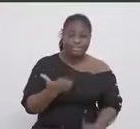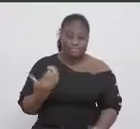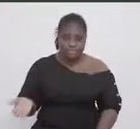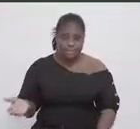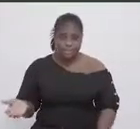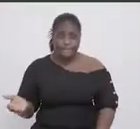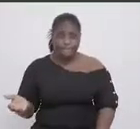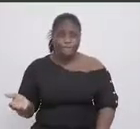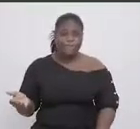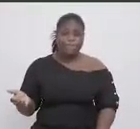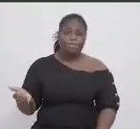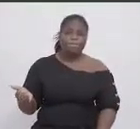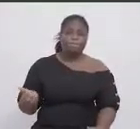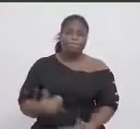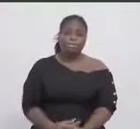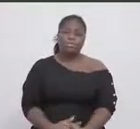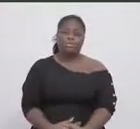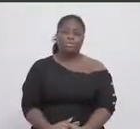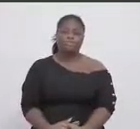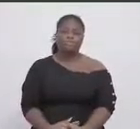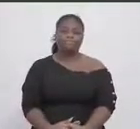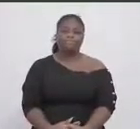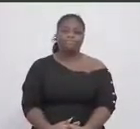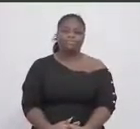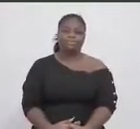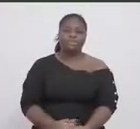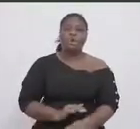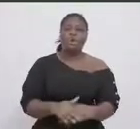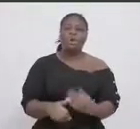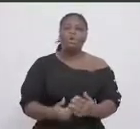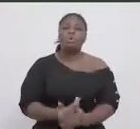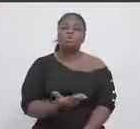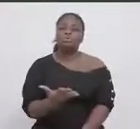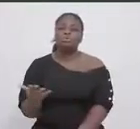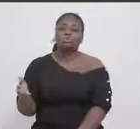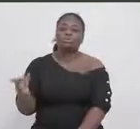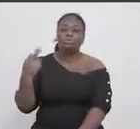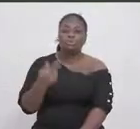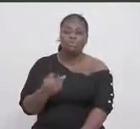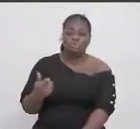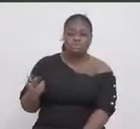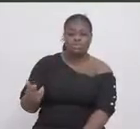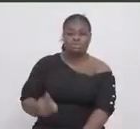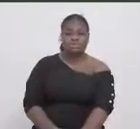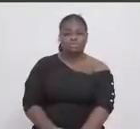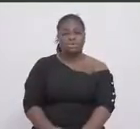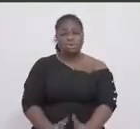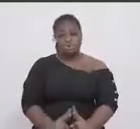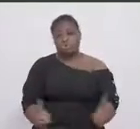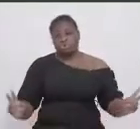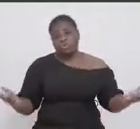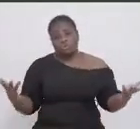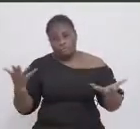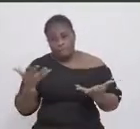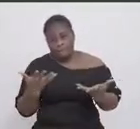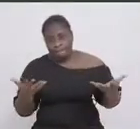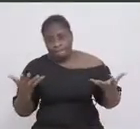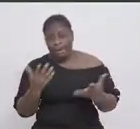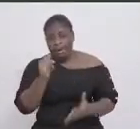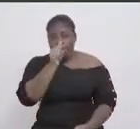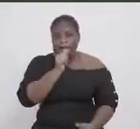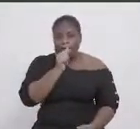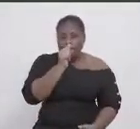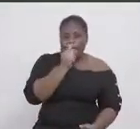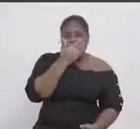like Regina said, and the, all those resources. So we here, I mean, like the